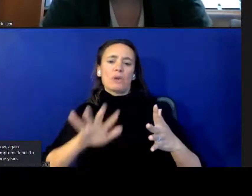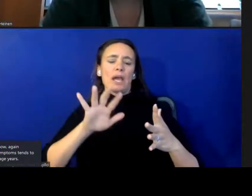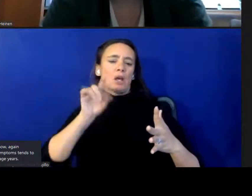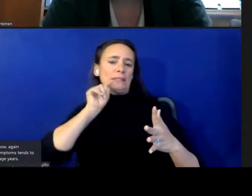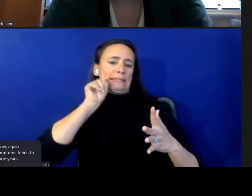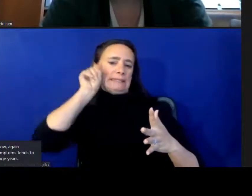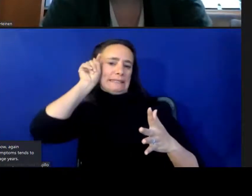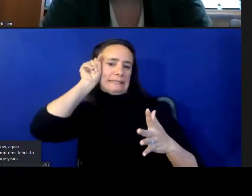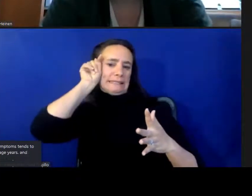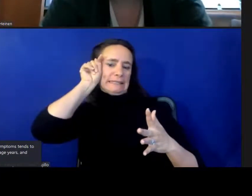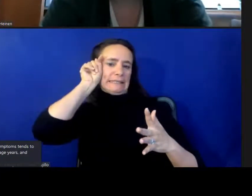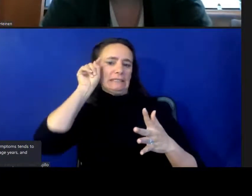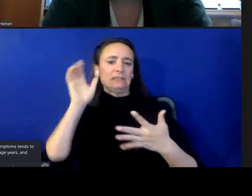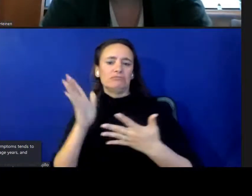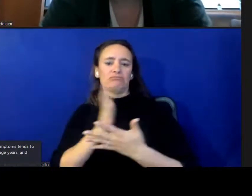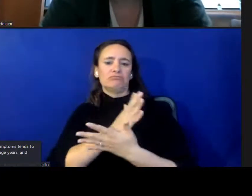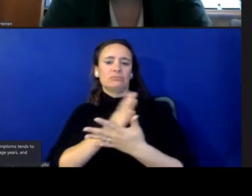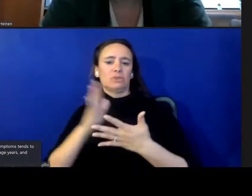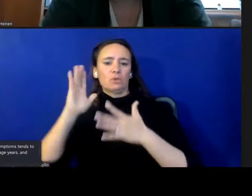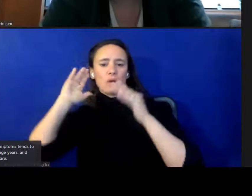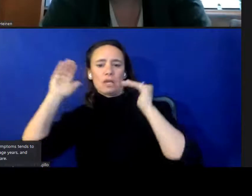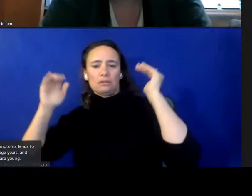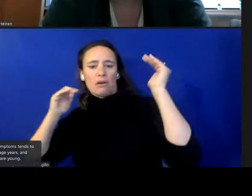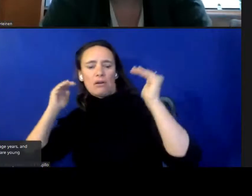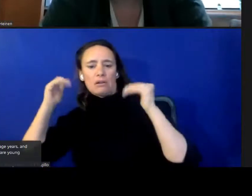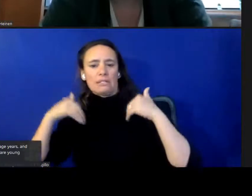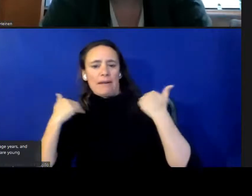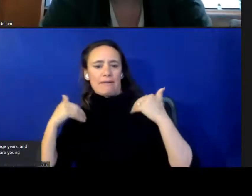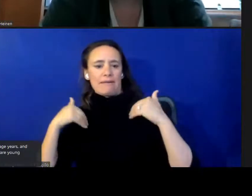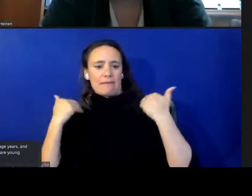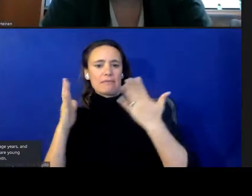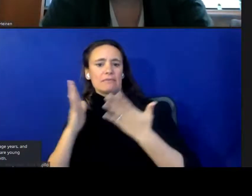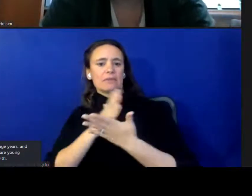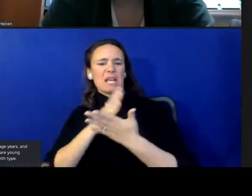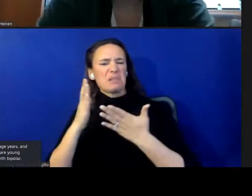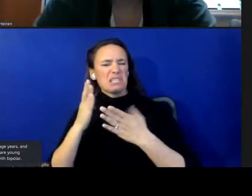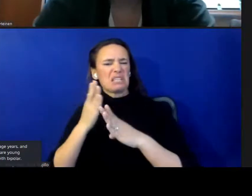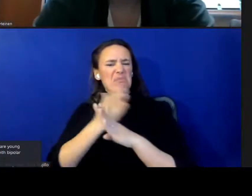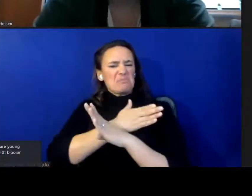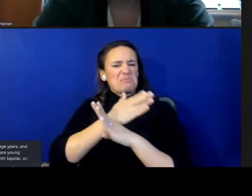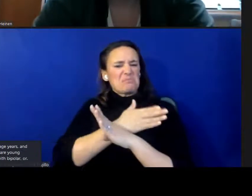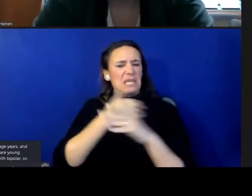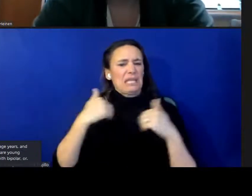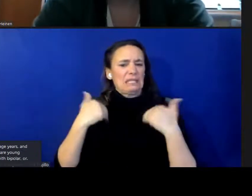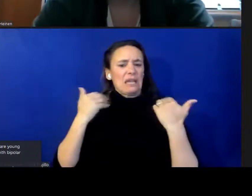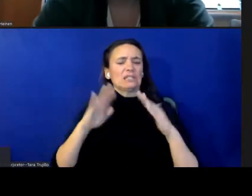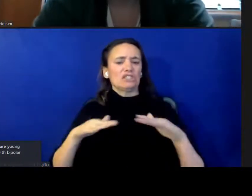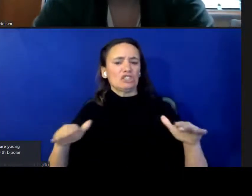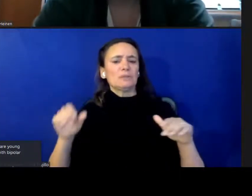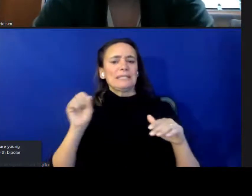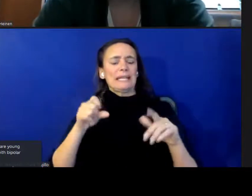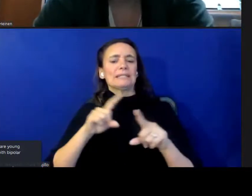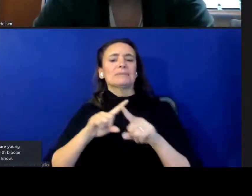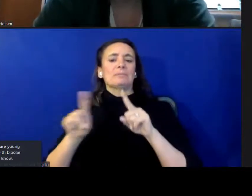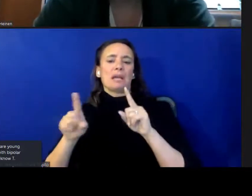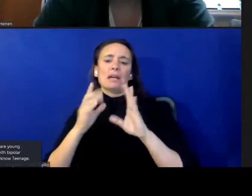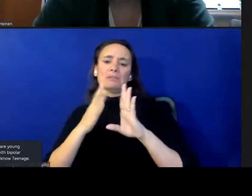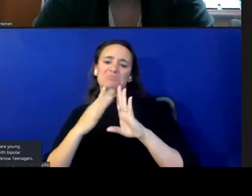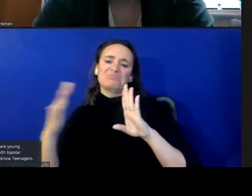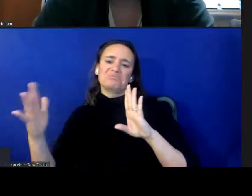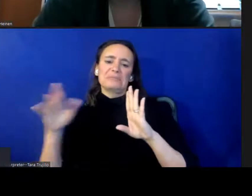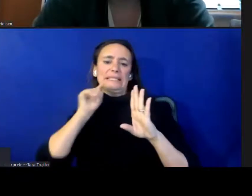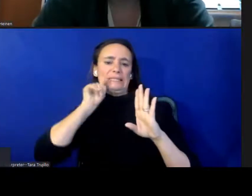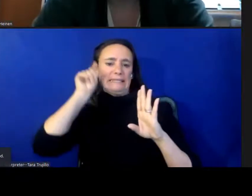years and early adulthood. I mean, there are young children that get diagnosed with bipolar disorder, but it's typically, you know, teenage to